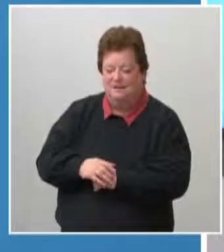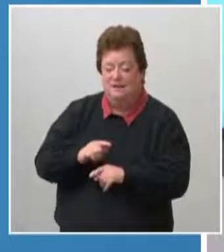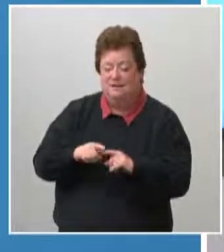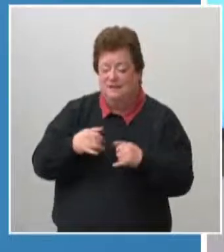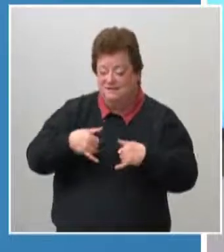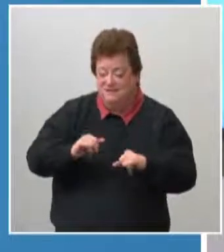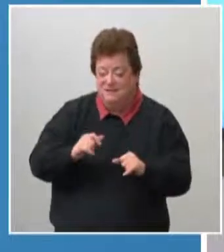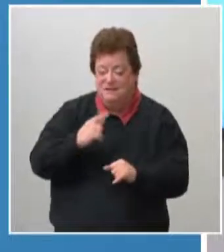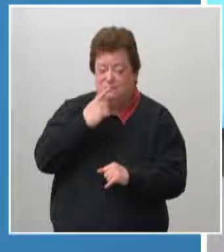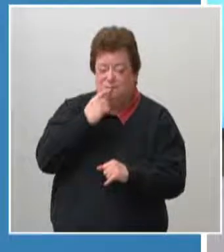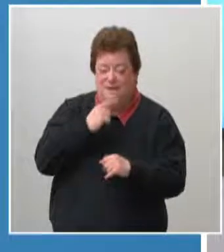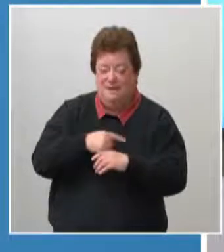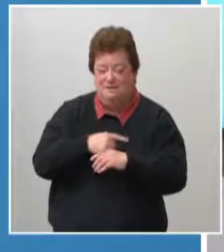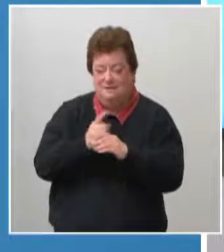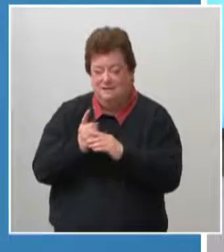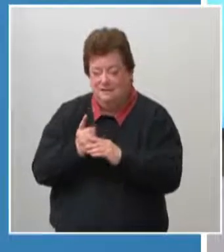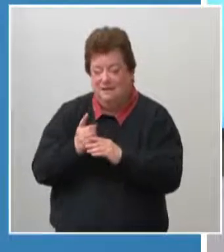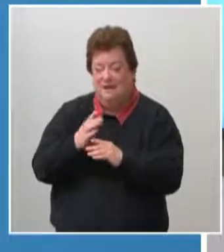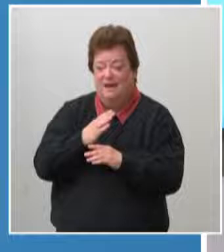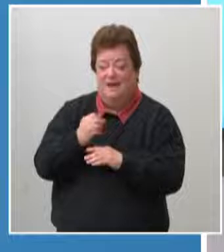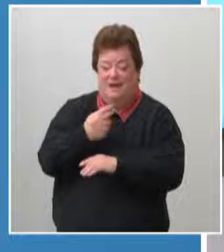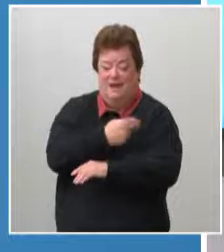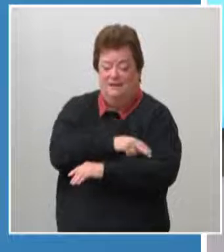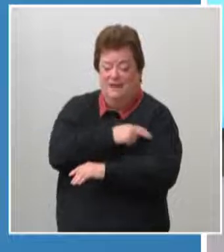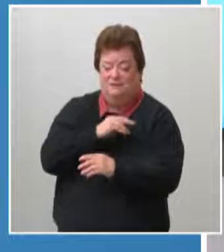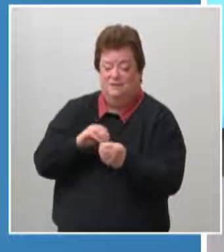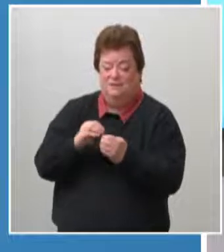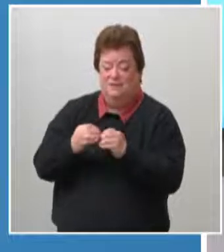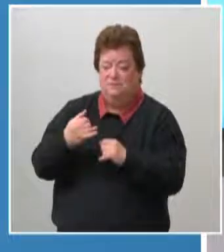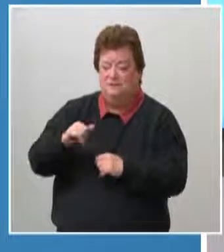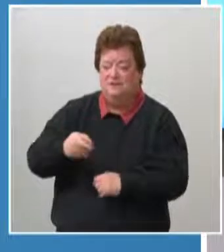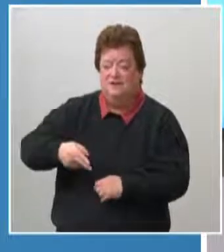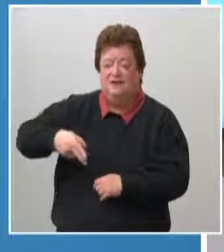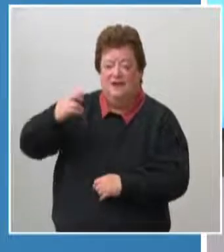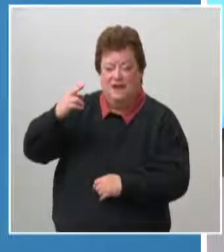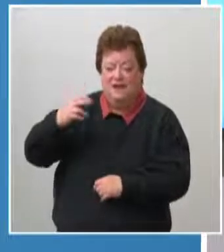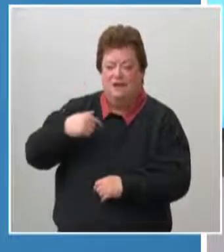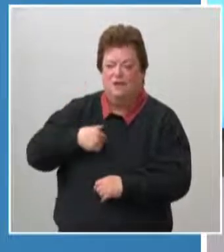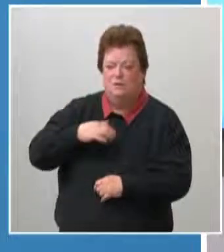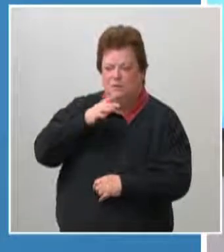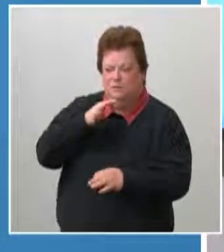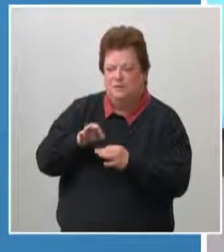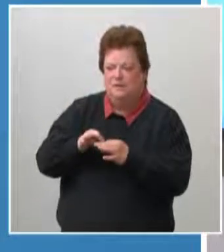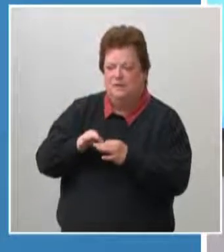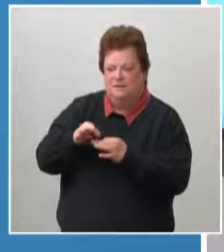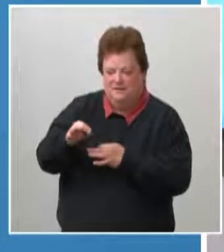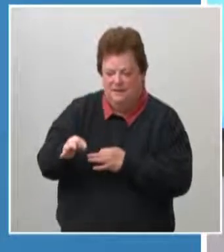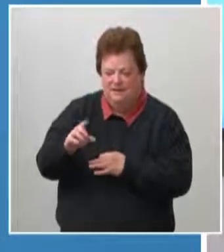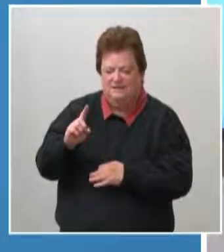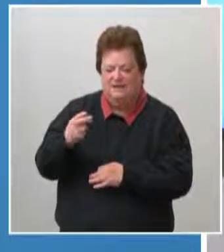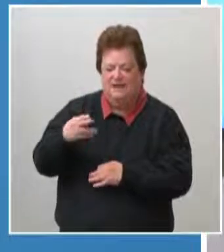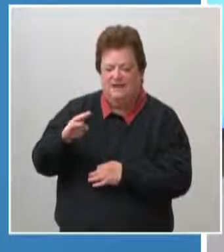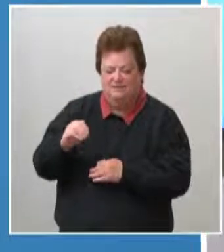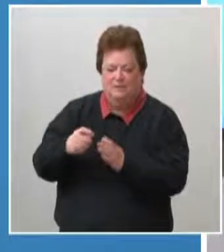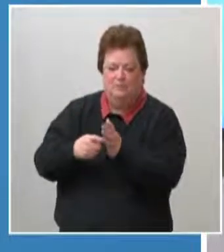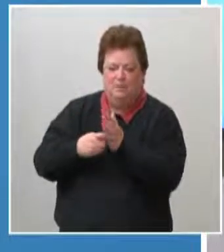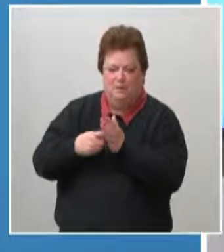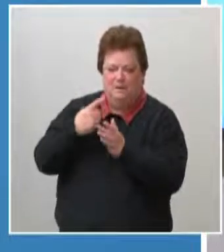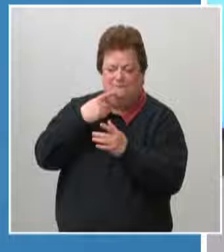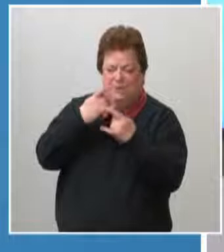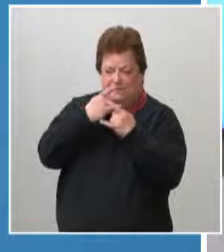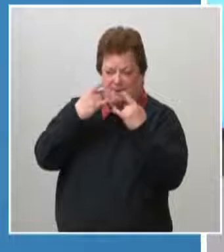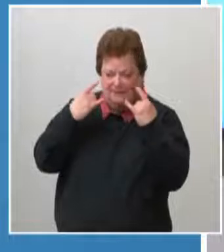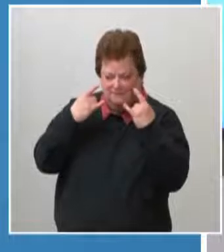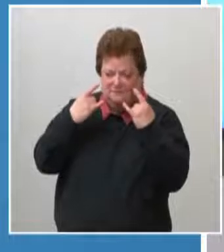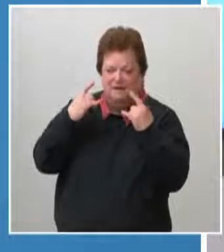our COVID-19 hospitalizations remaining high, we will be extending the DHM and the mask requirement for 2